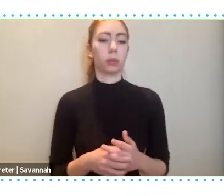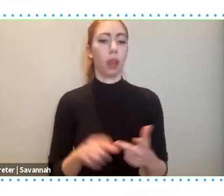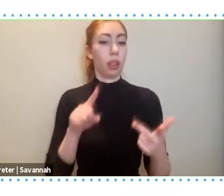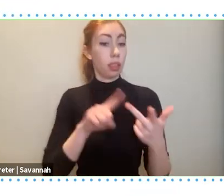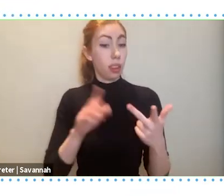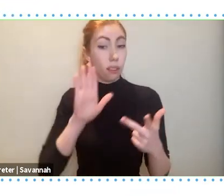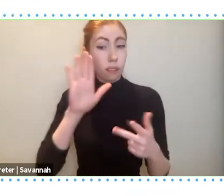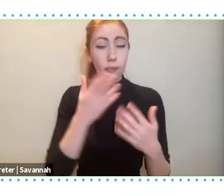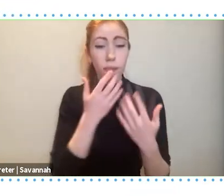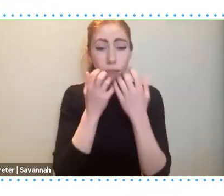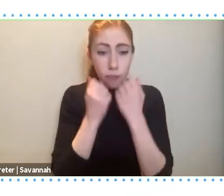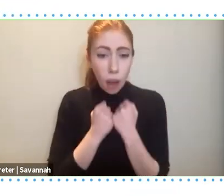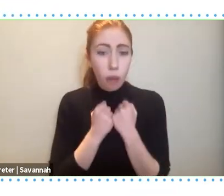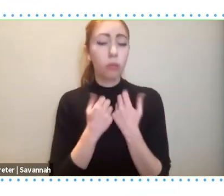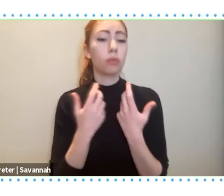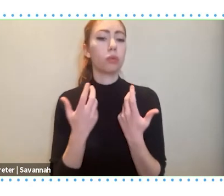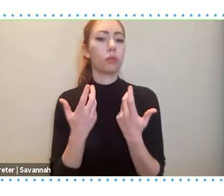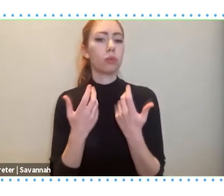of the organization.